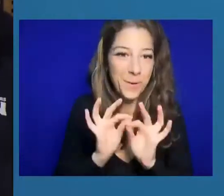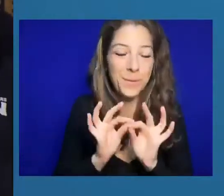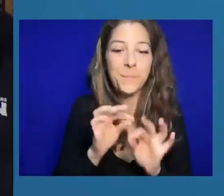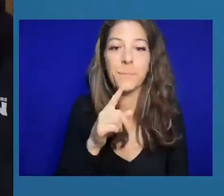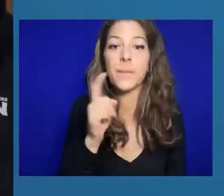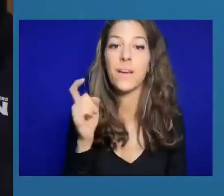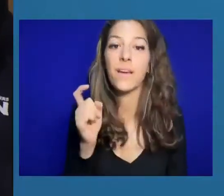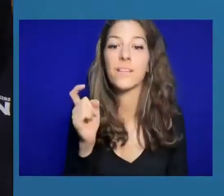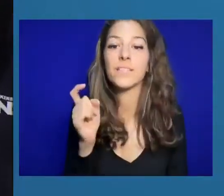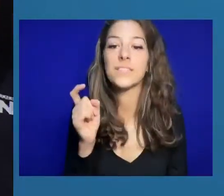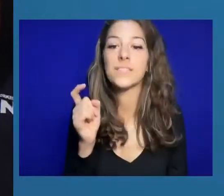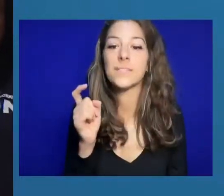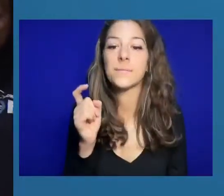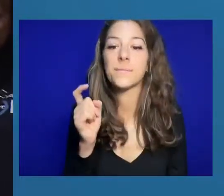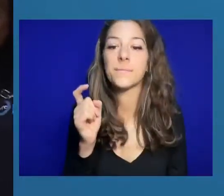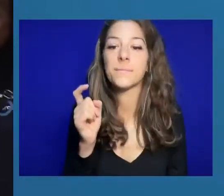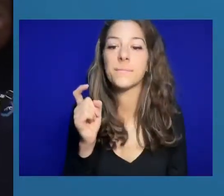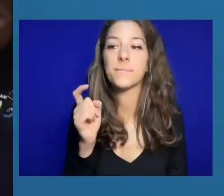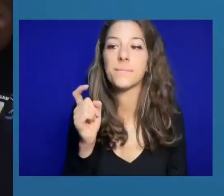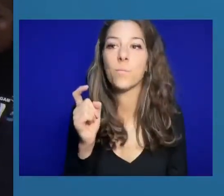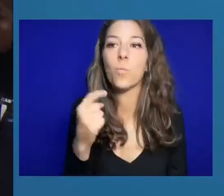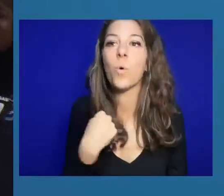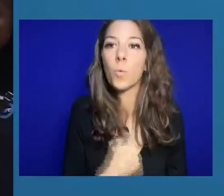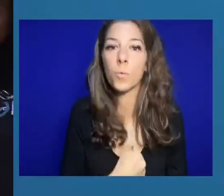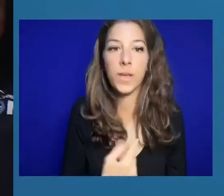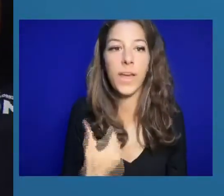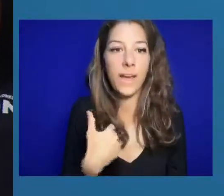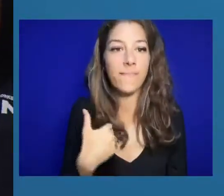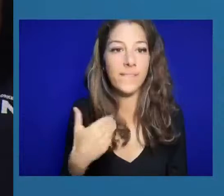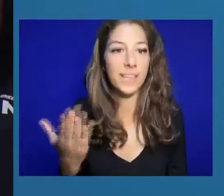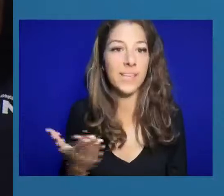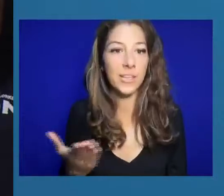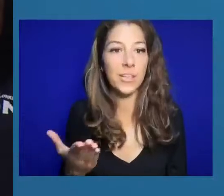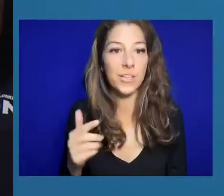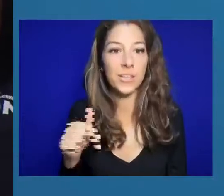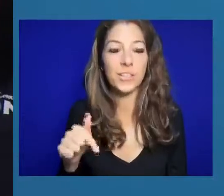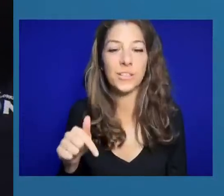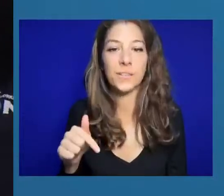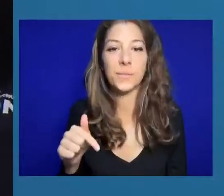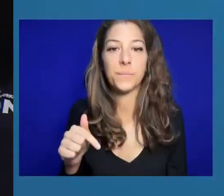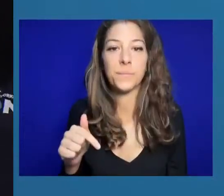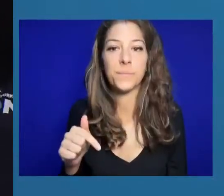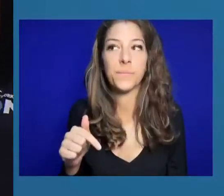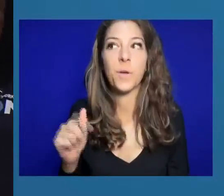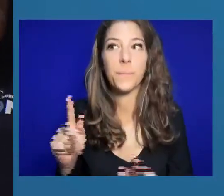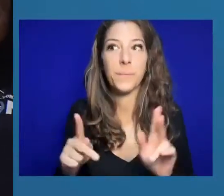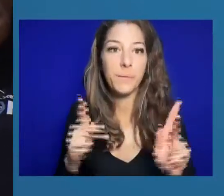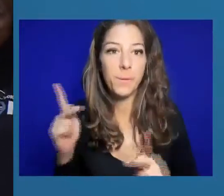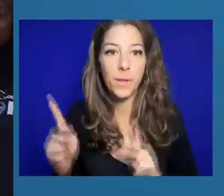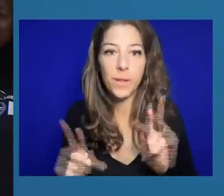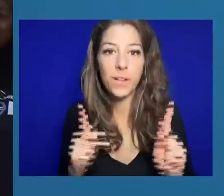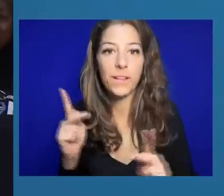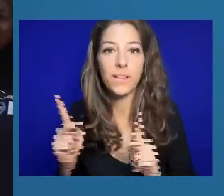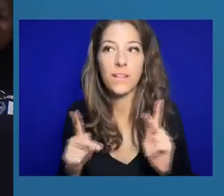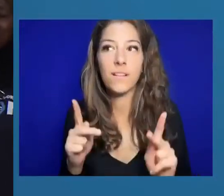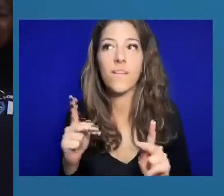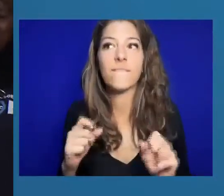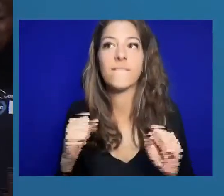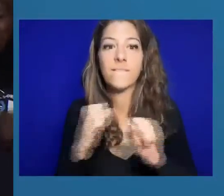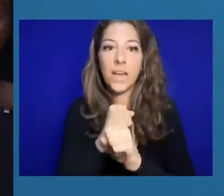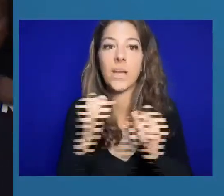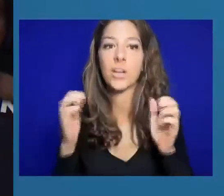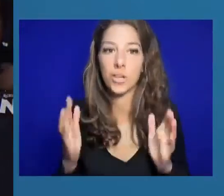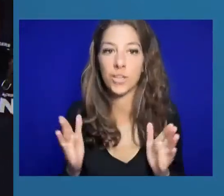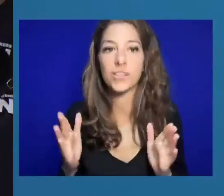because what we have here are people who are fighters.